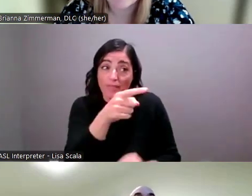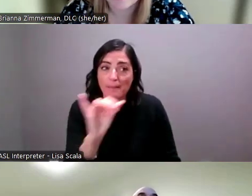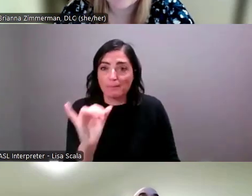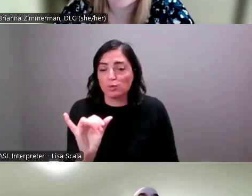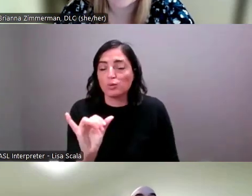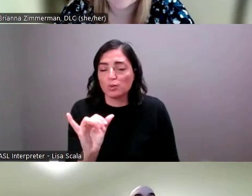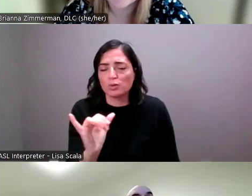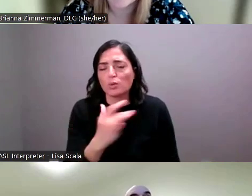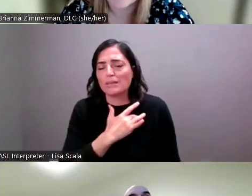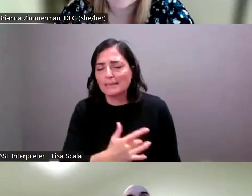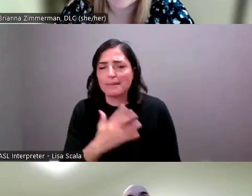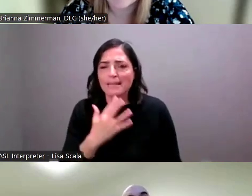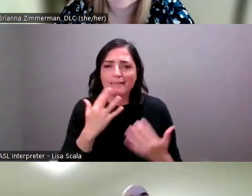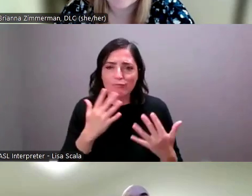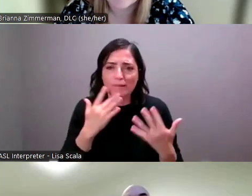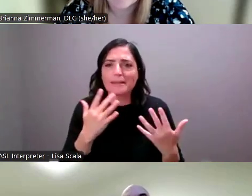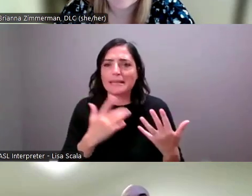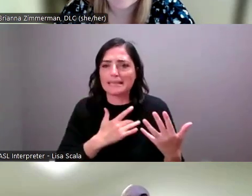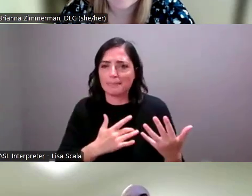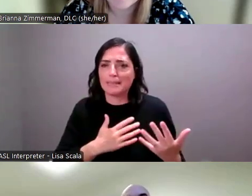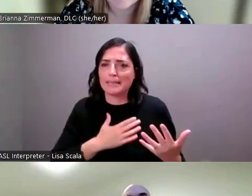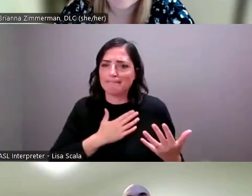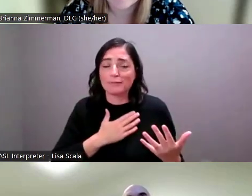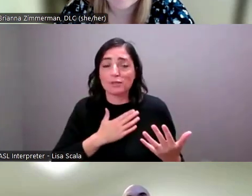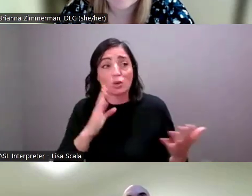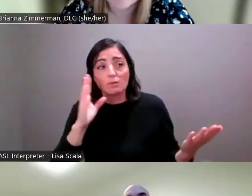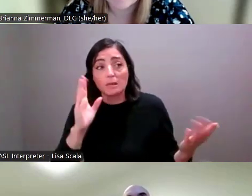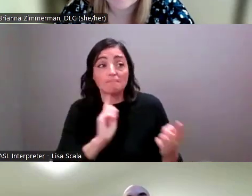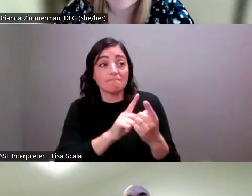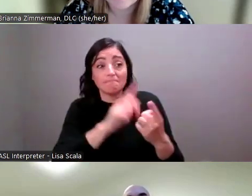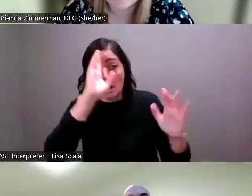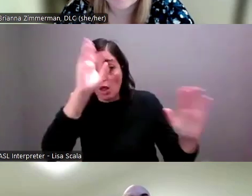well. So just a friendly hello,